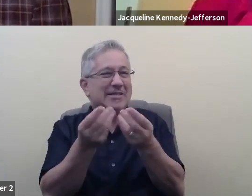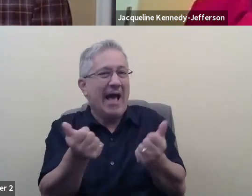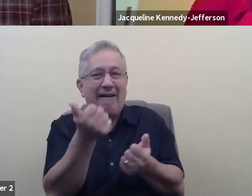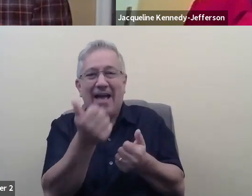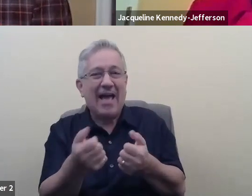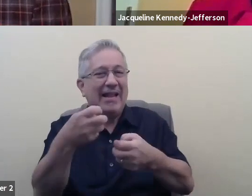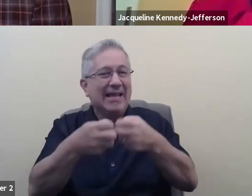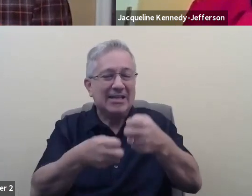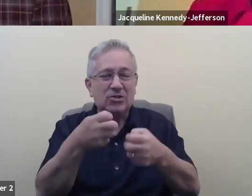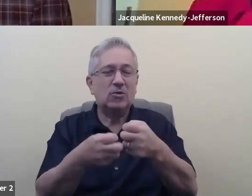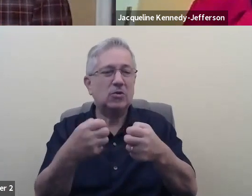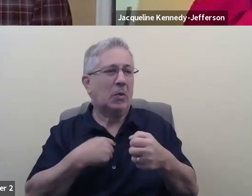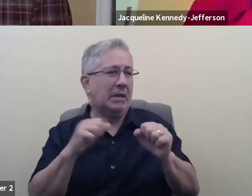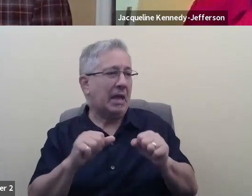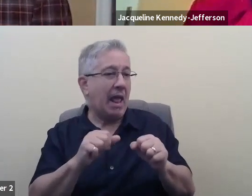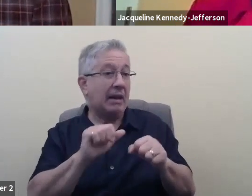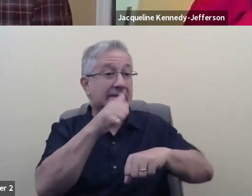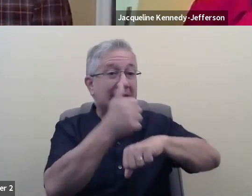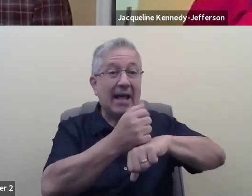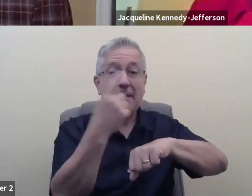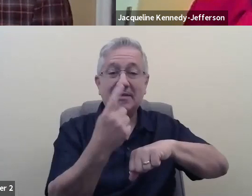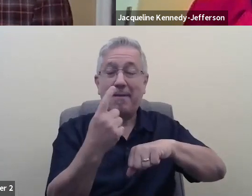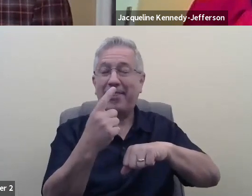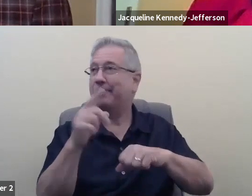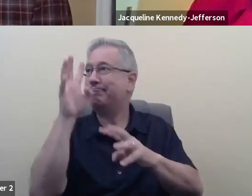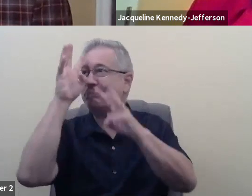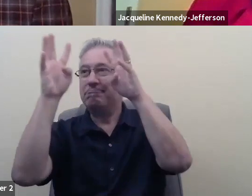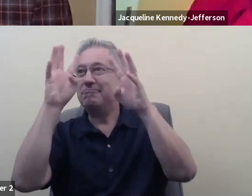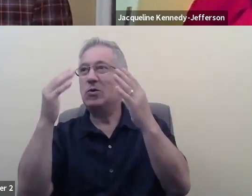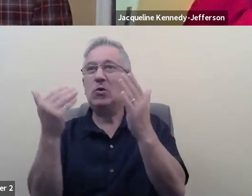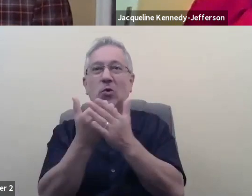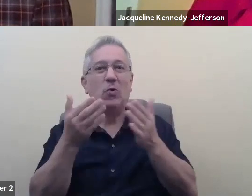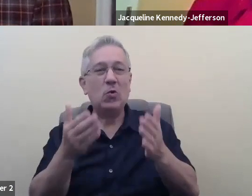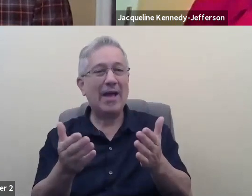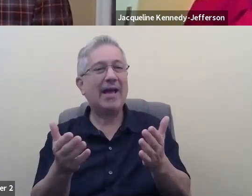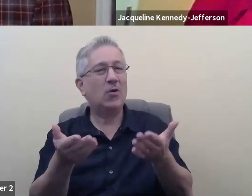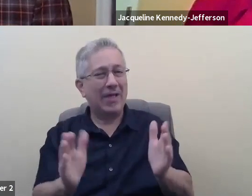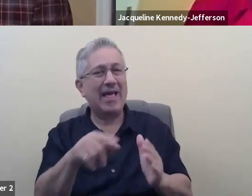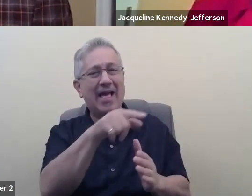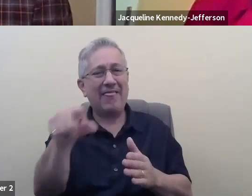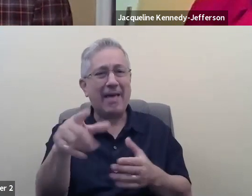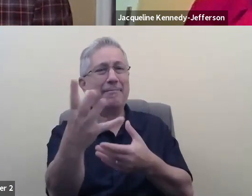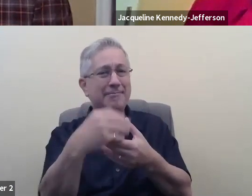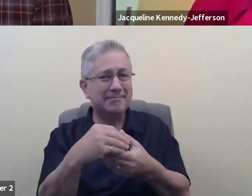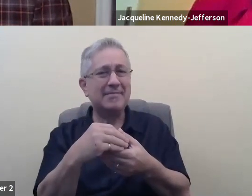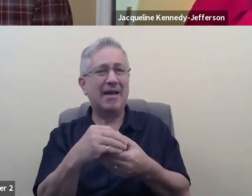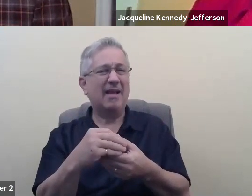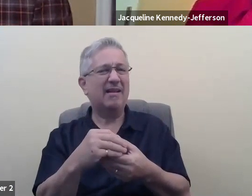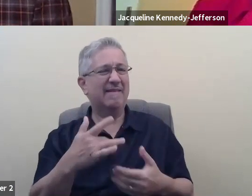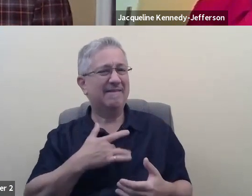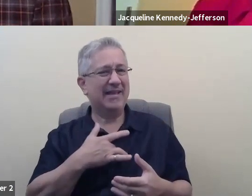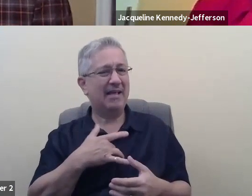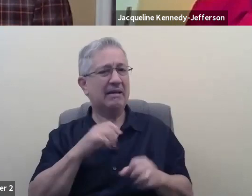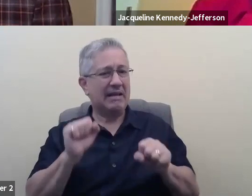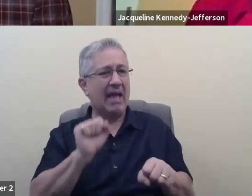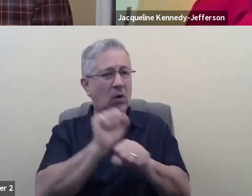ways and programming that we can, you know, be creative and bring forward. We also engaged our Centene National Disability Advisory Council. And so this is